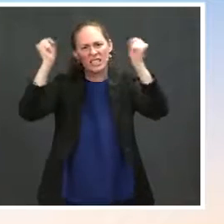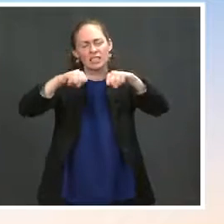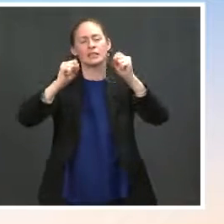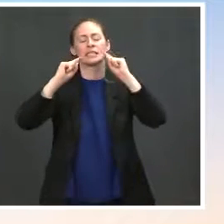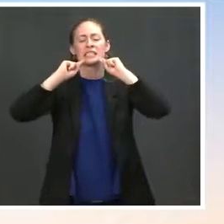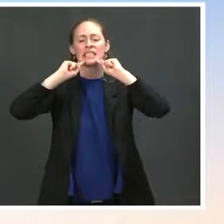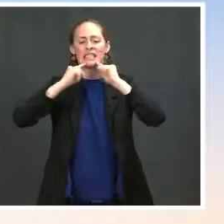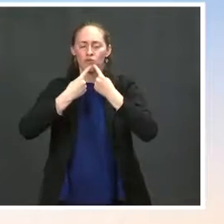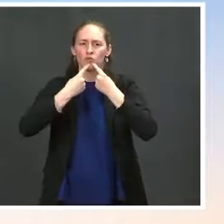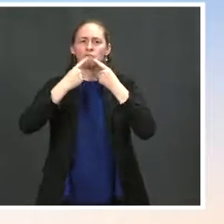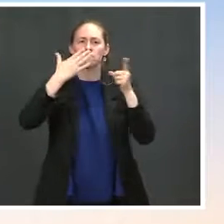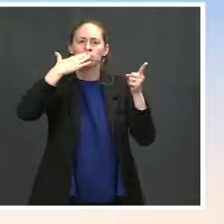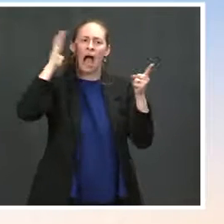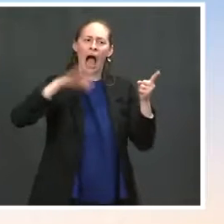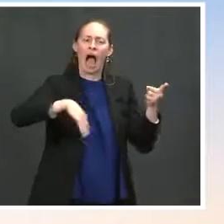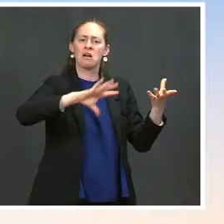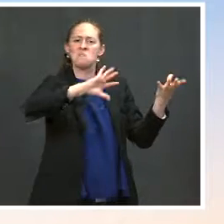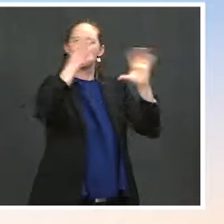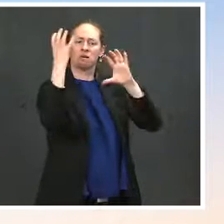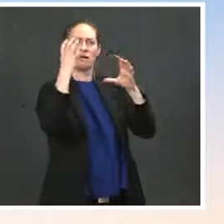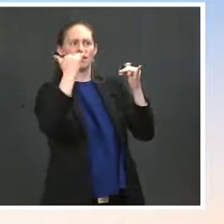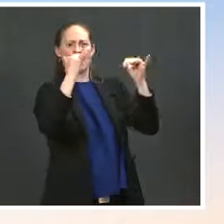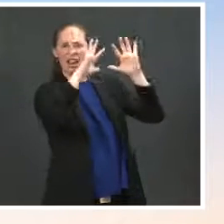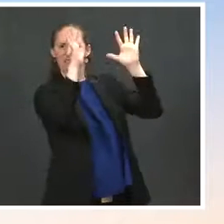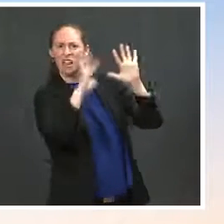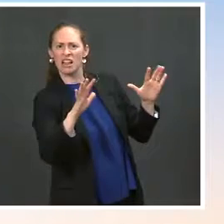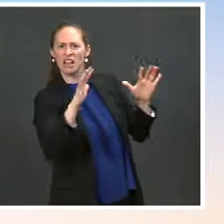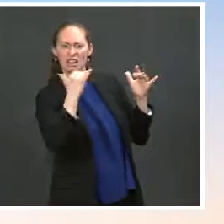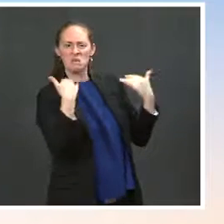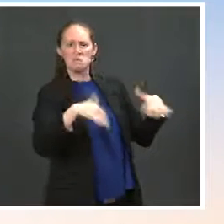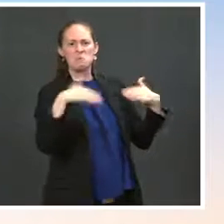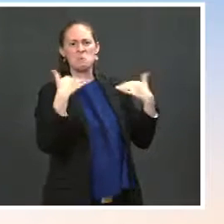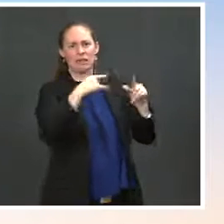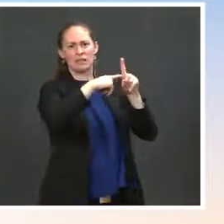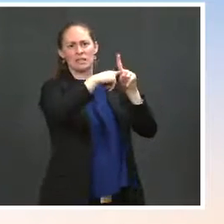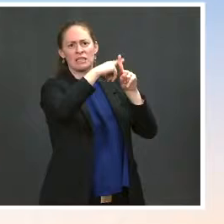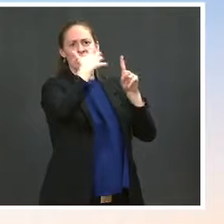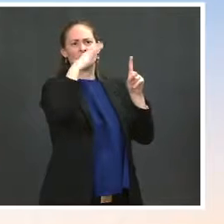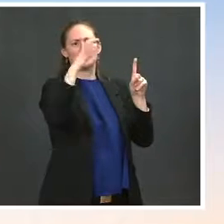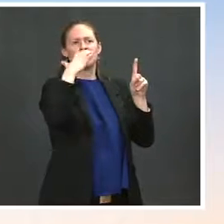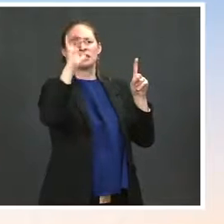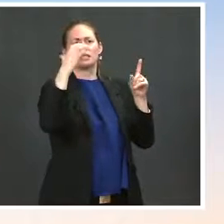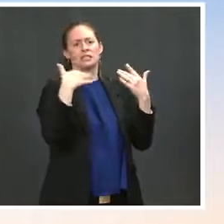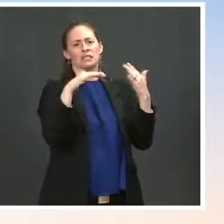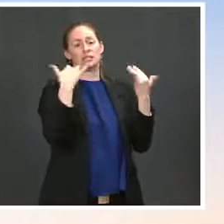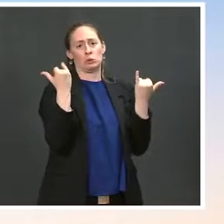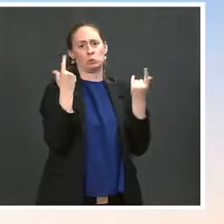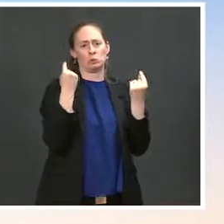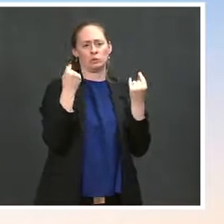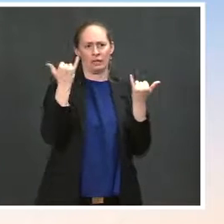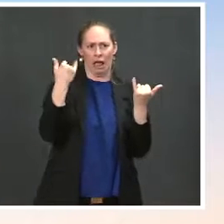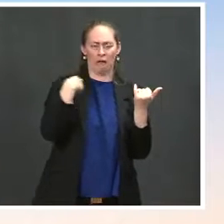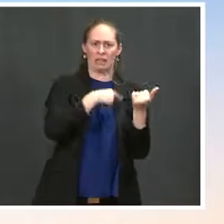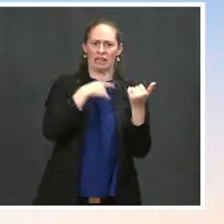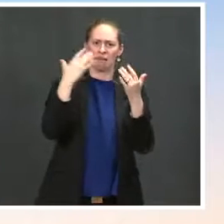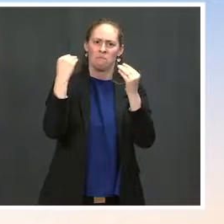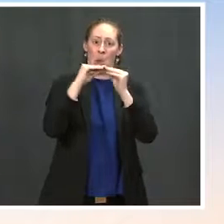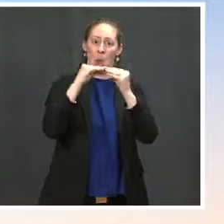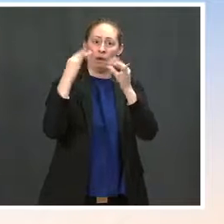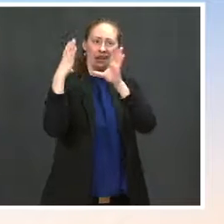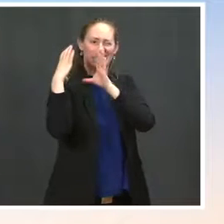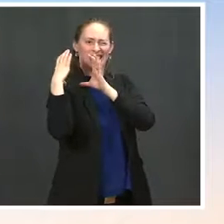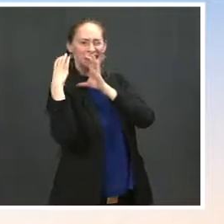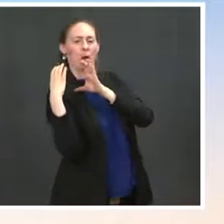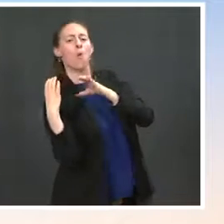the climate crisis, and it's going to require an enormous lift to get where we need to go. So what